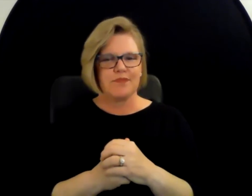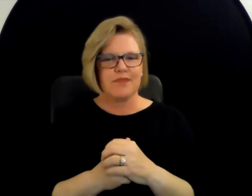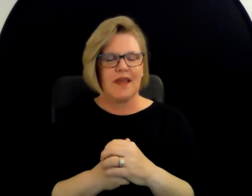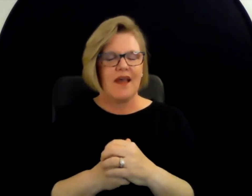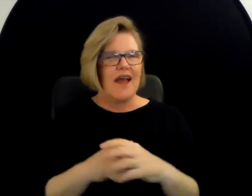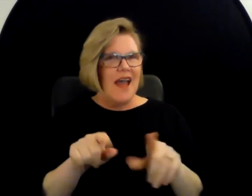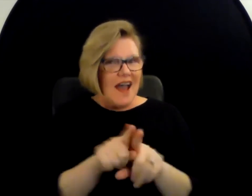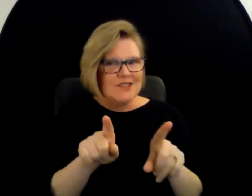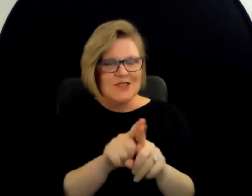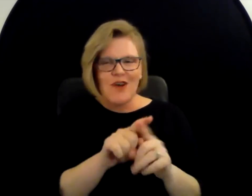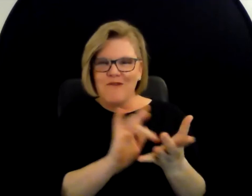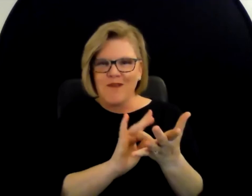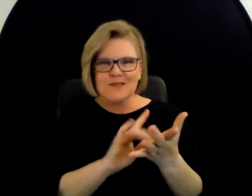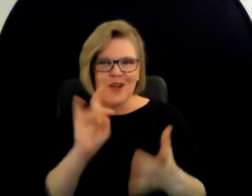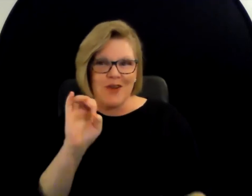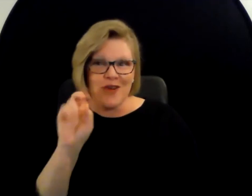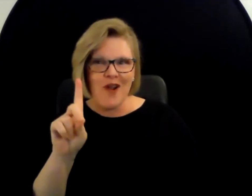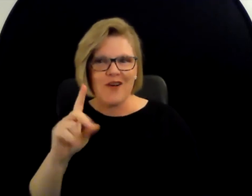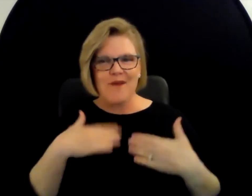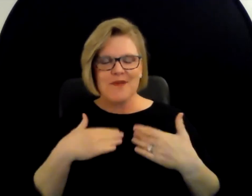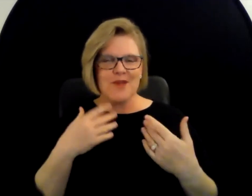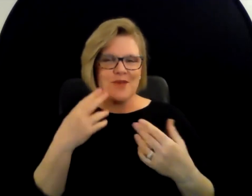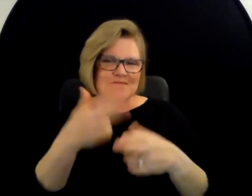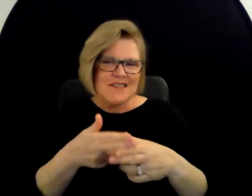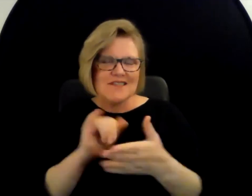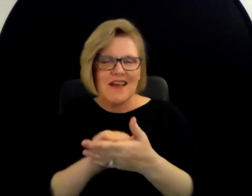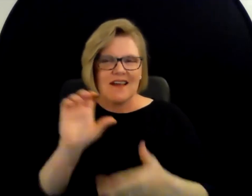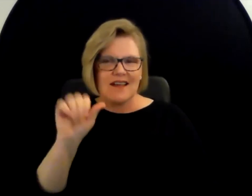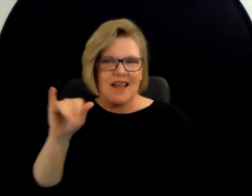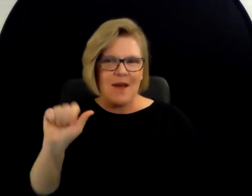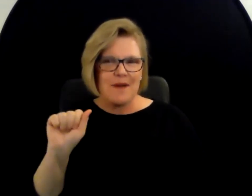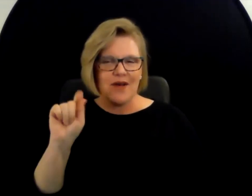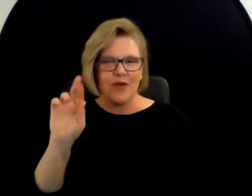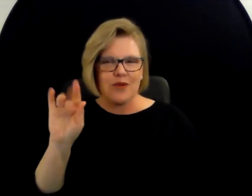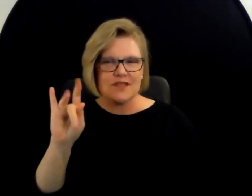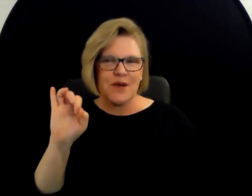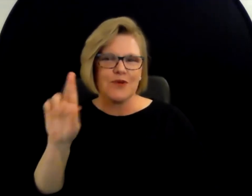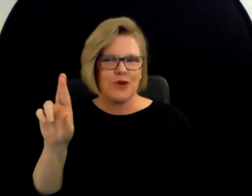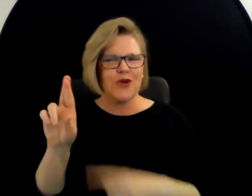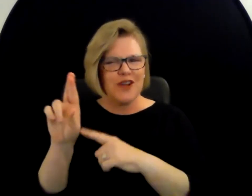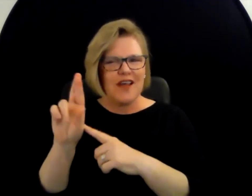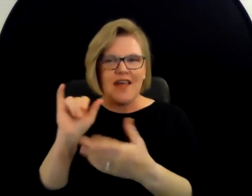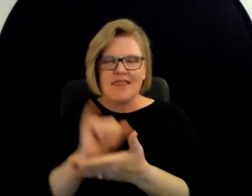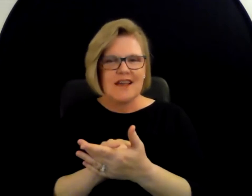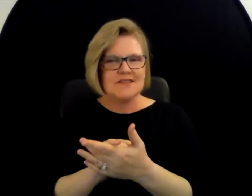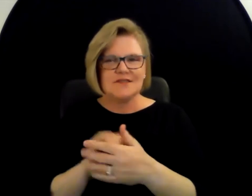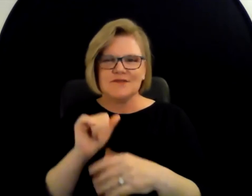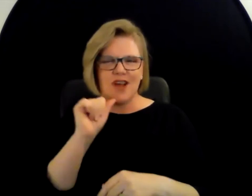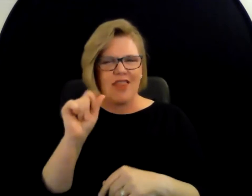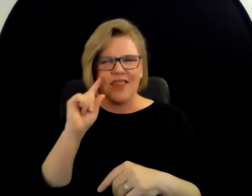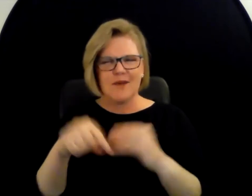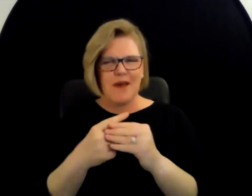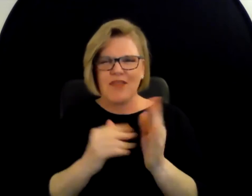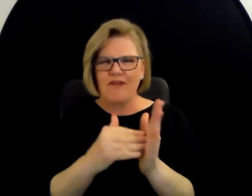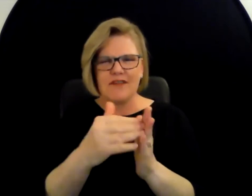you mentioned that kappa receptor, because I think that's a really undervalued and underappreciated point.